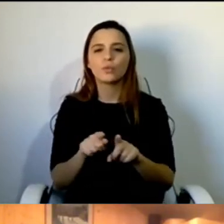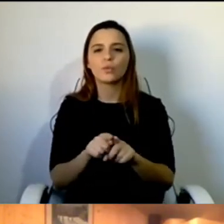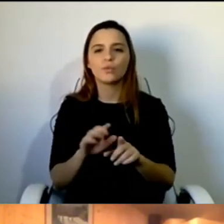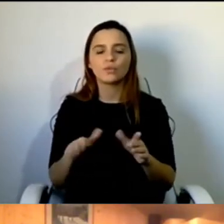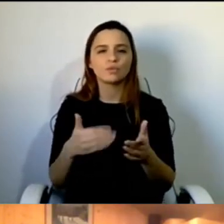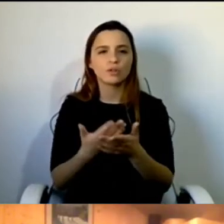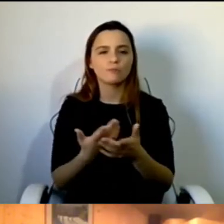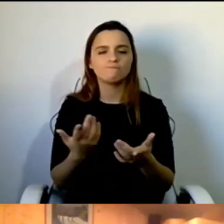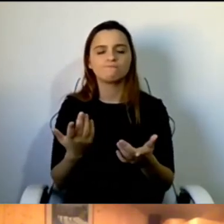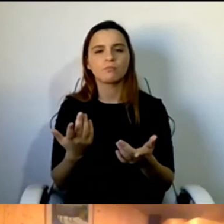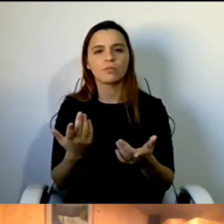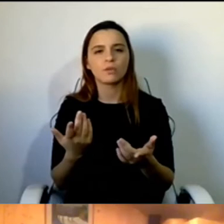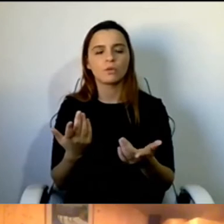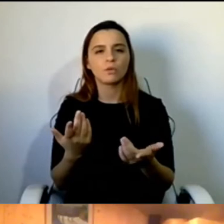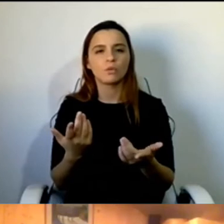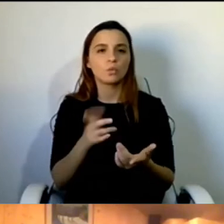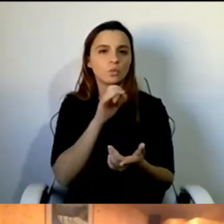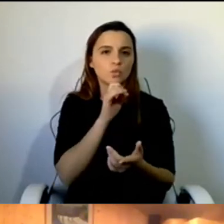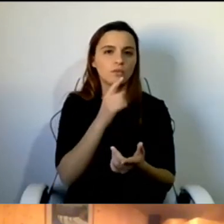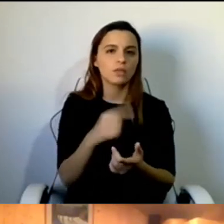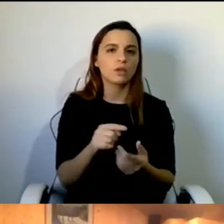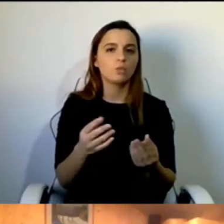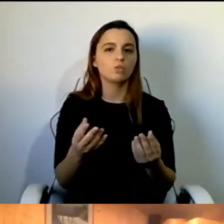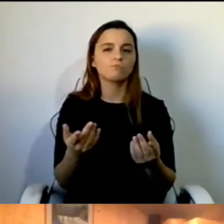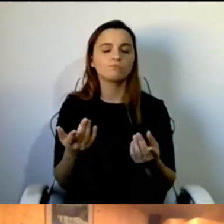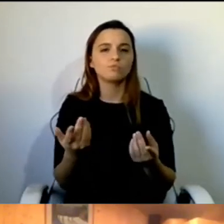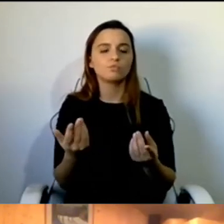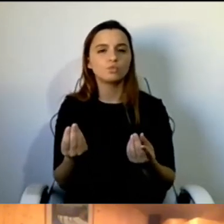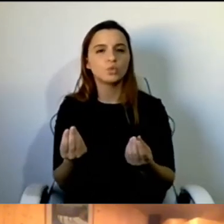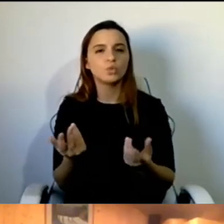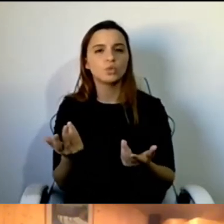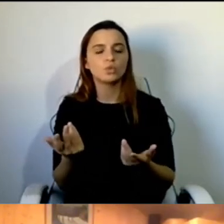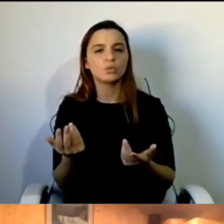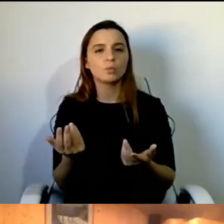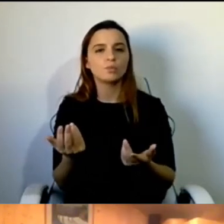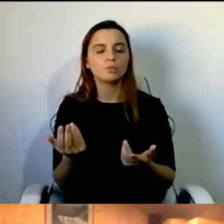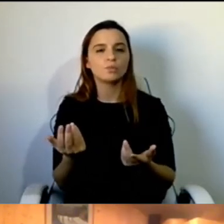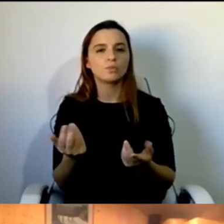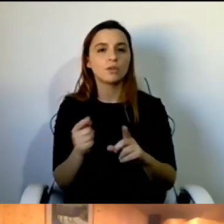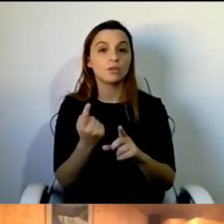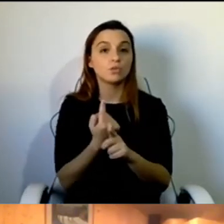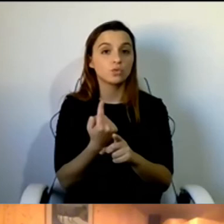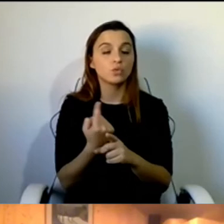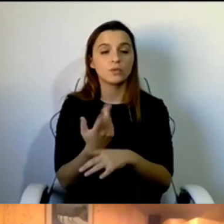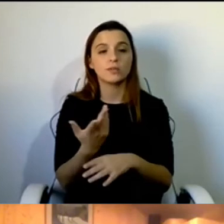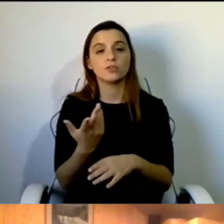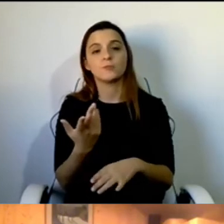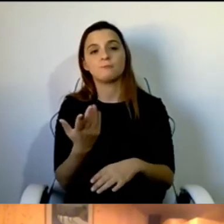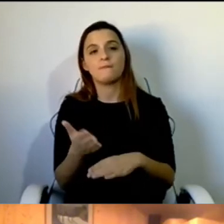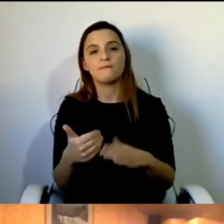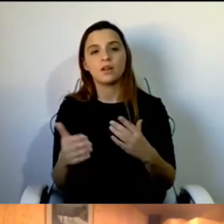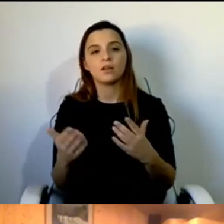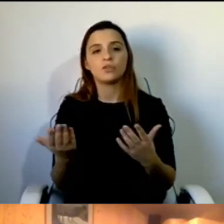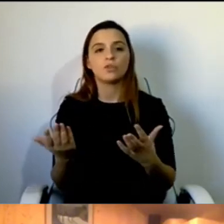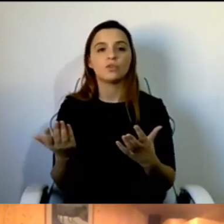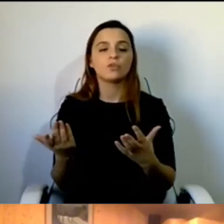cheating going on in the system, and there wasn't really, you know, it felt a bit like disabled people had run away and they